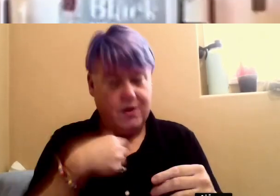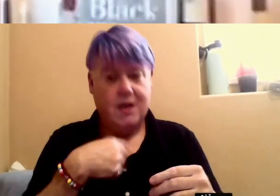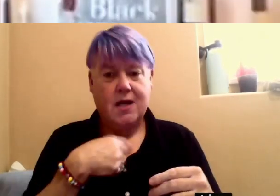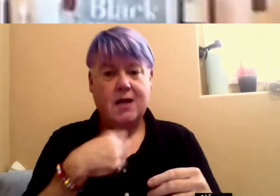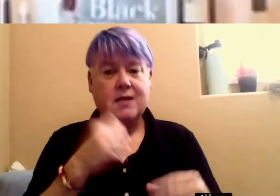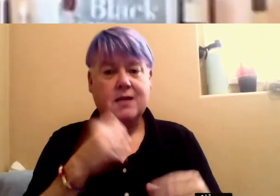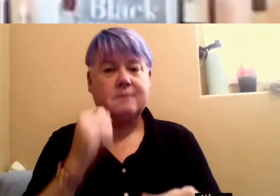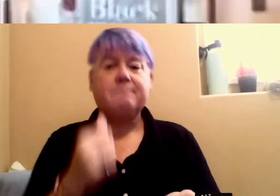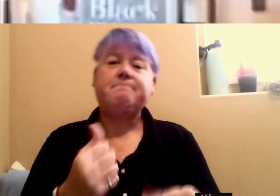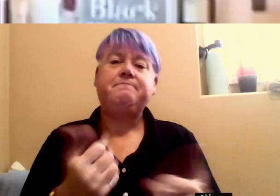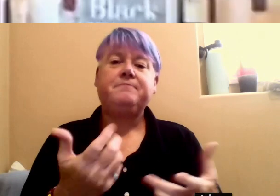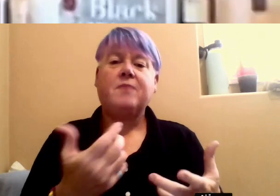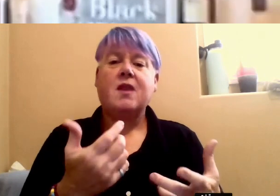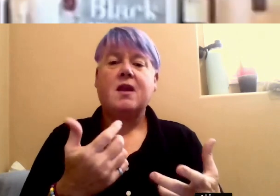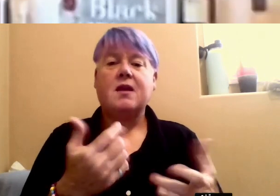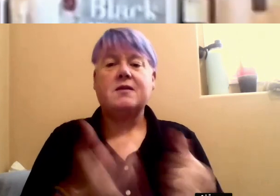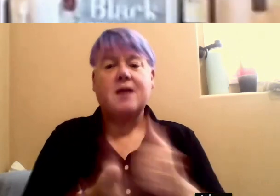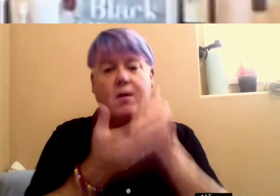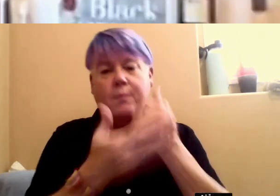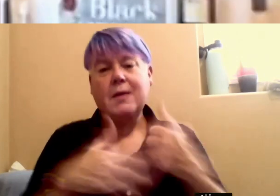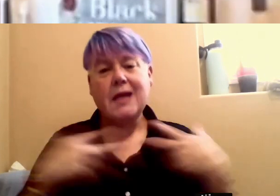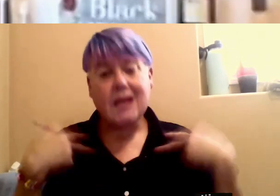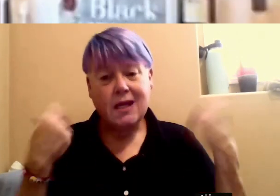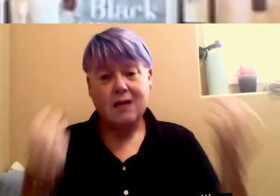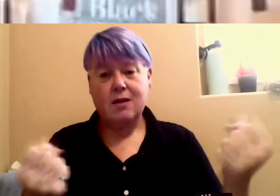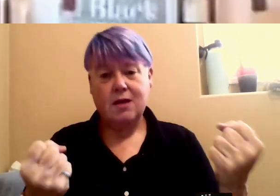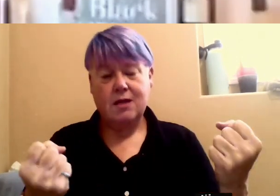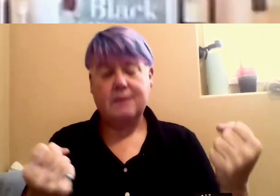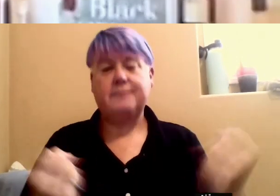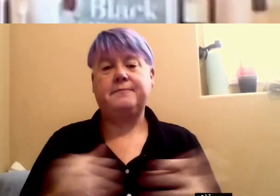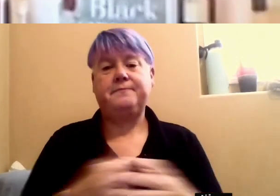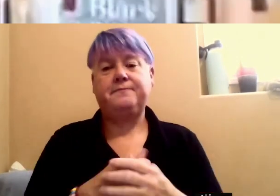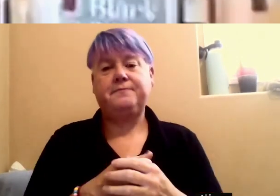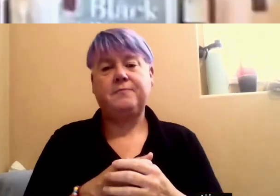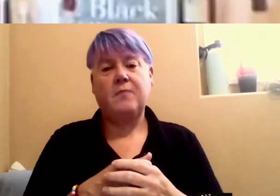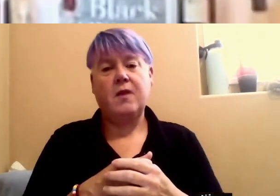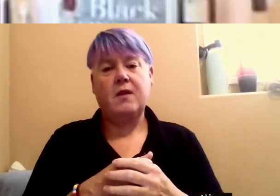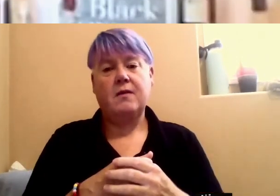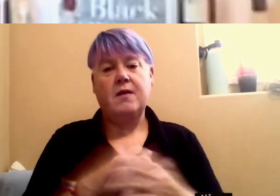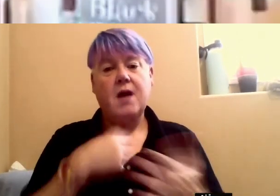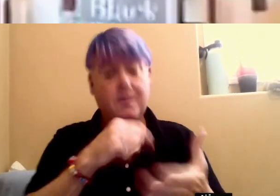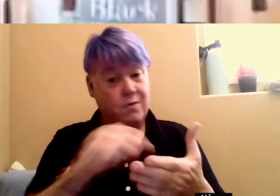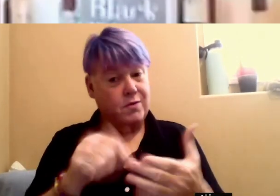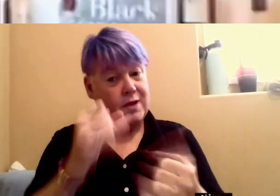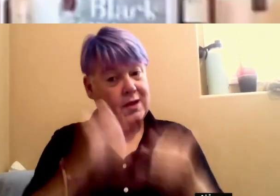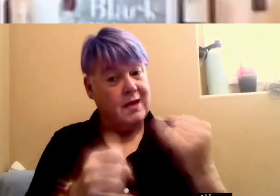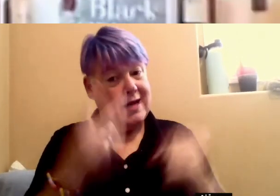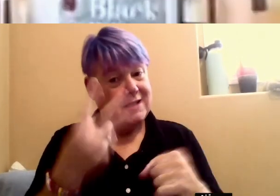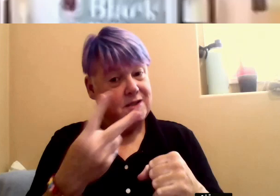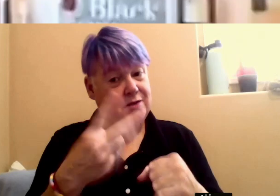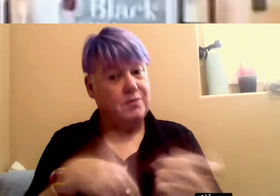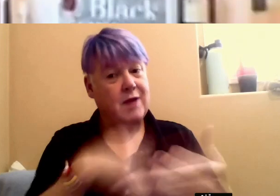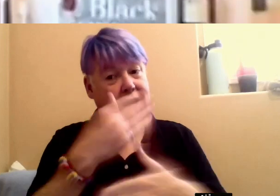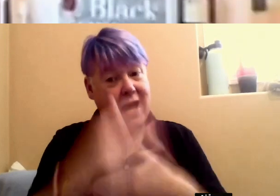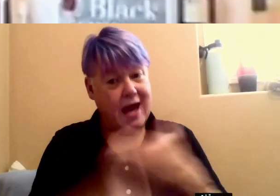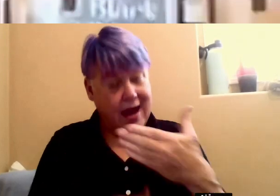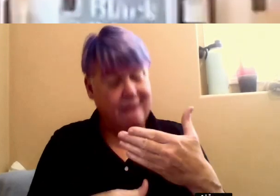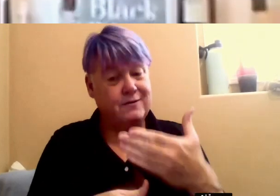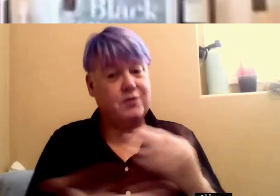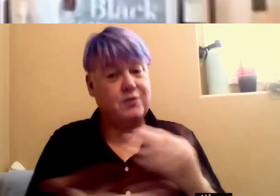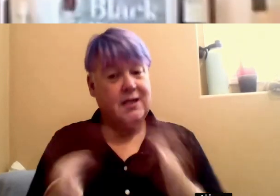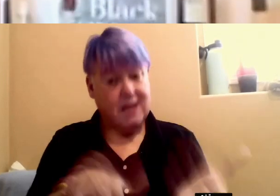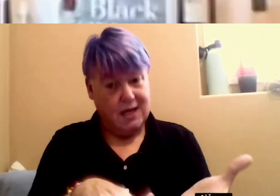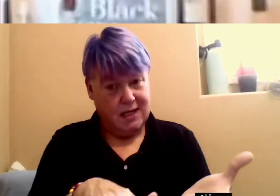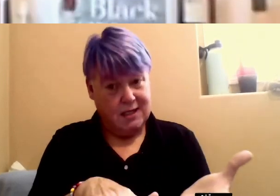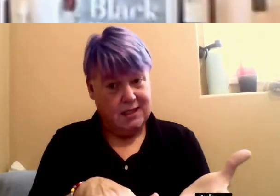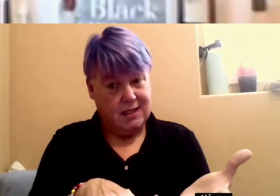project. I wrote the last two scripts after he passed away. I recorded the last two scripts after he passed away.